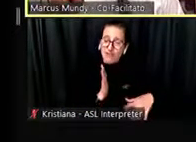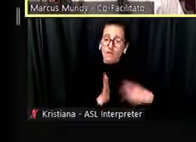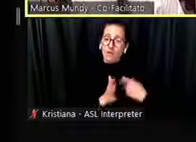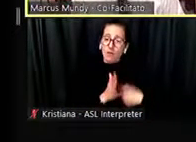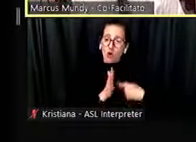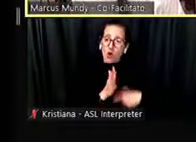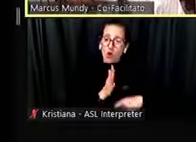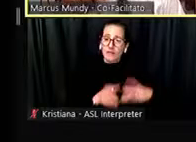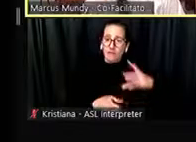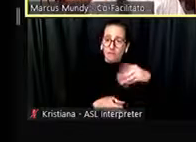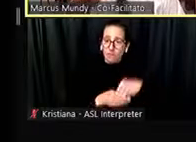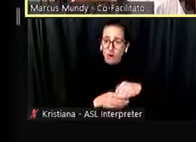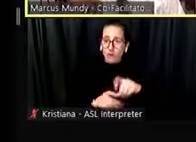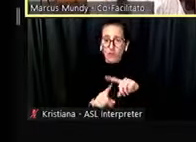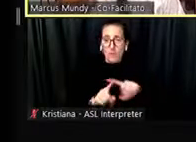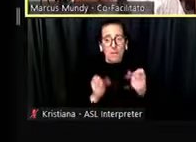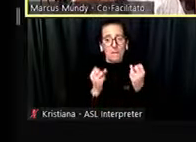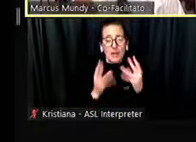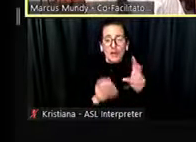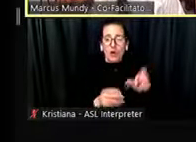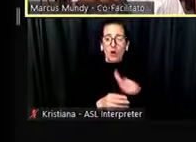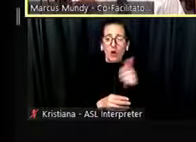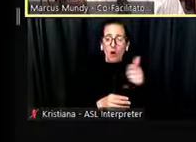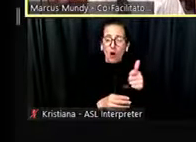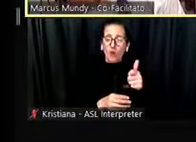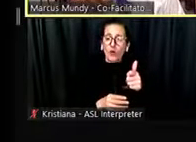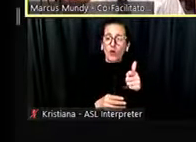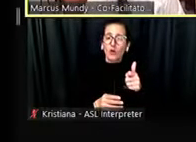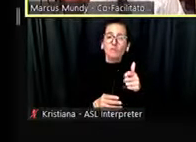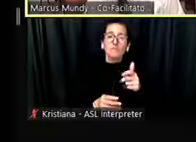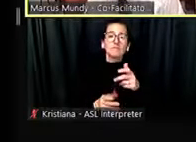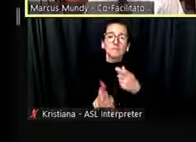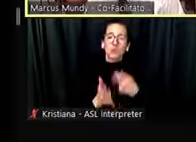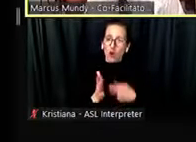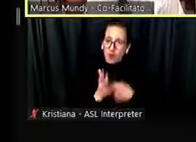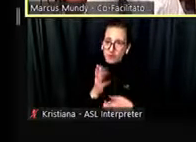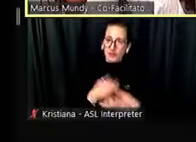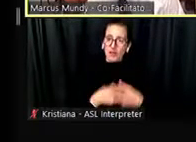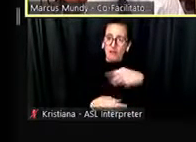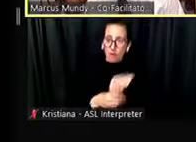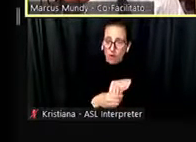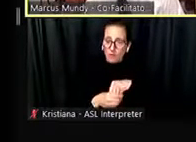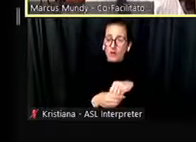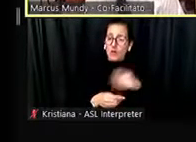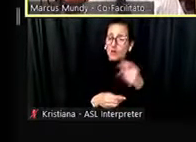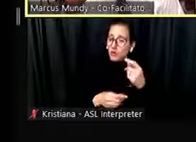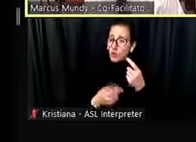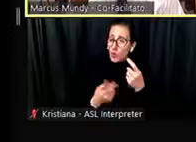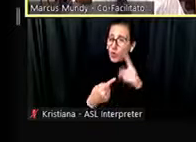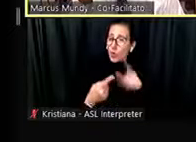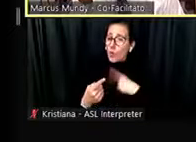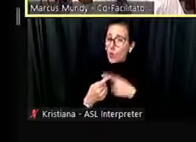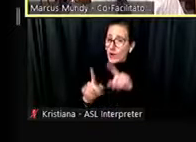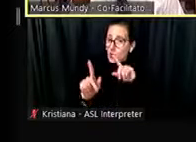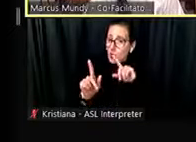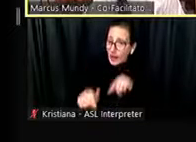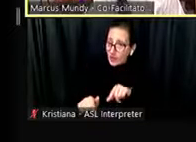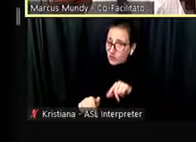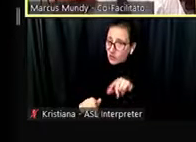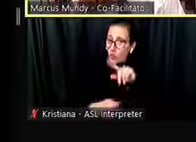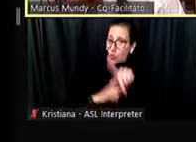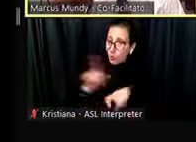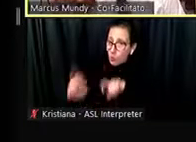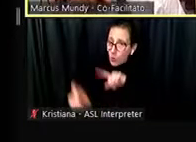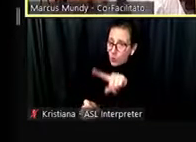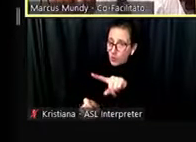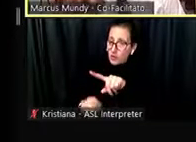as well. So when you're making when we go through this poll, which is going to follow immediately, when you're making these decisions,